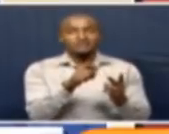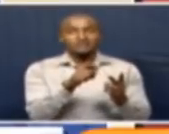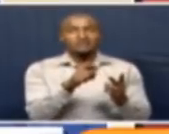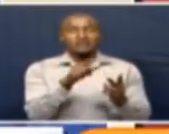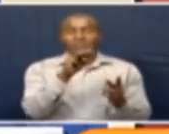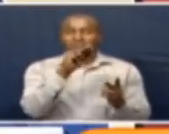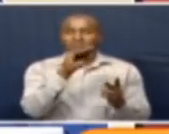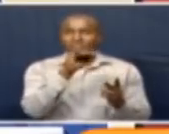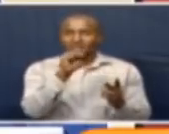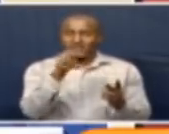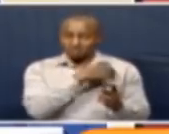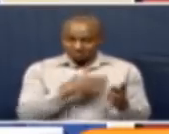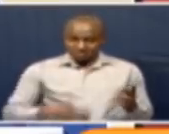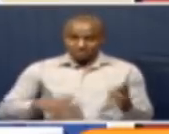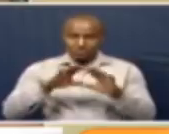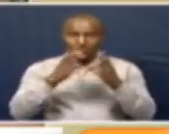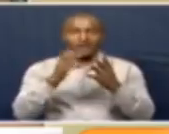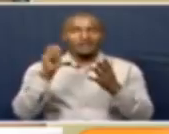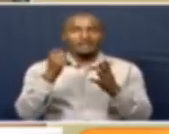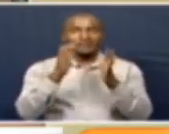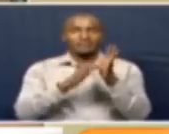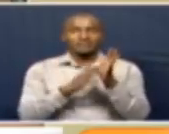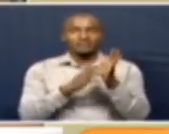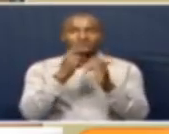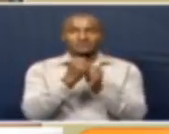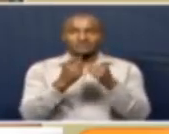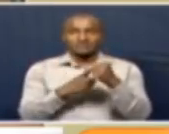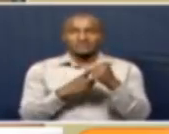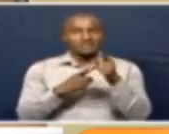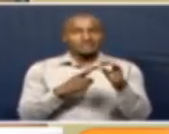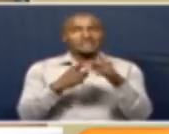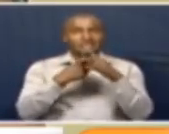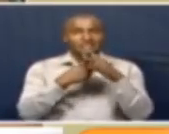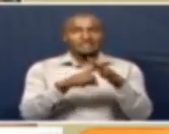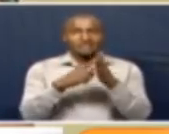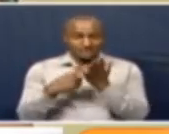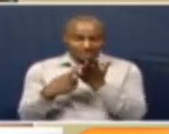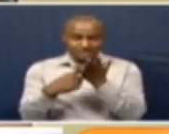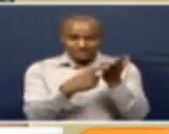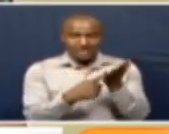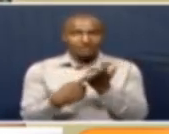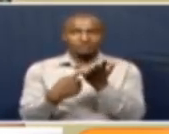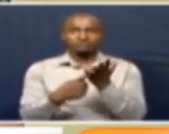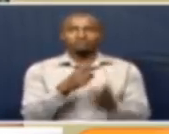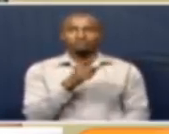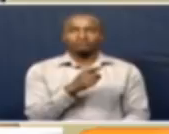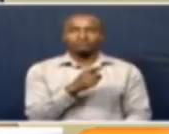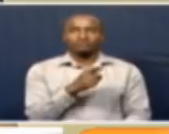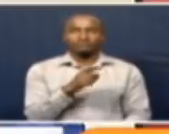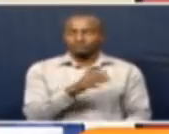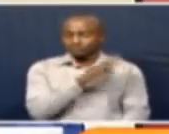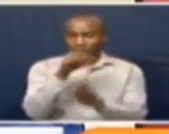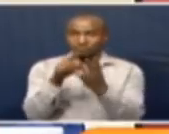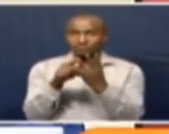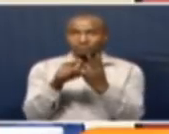World Kenya Machakos County 2016. She's with us, and she's the one who started this hashtag. And also with us this